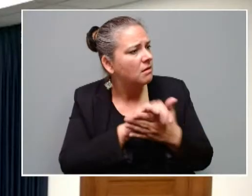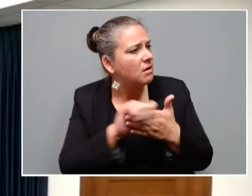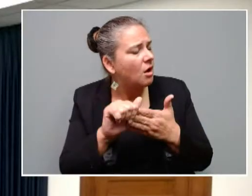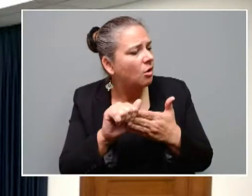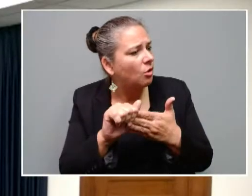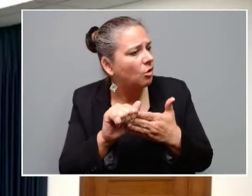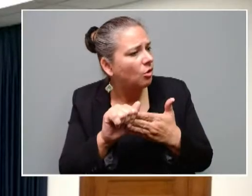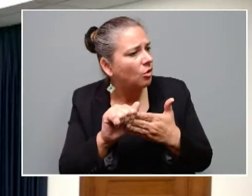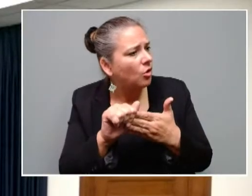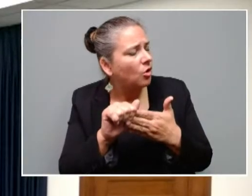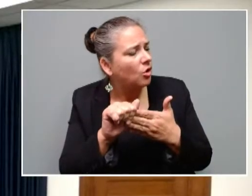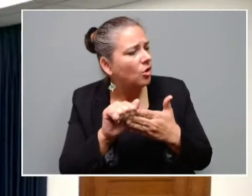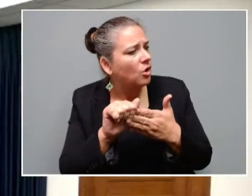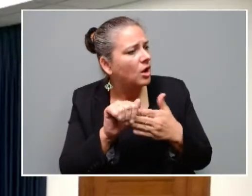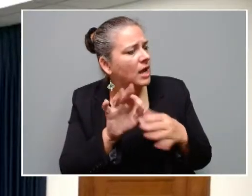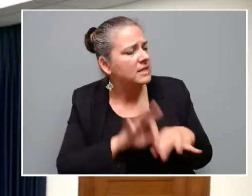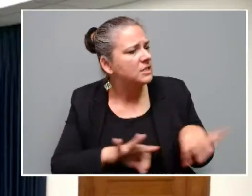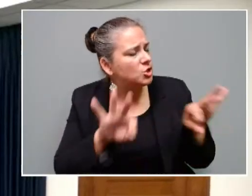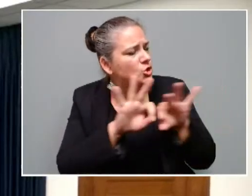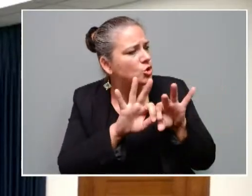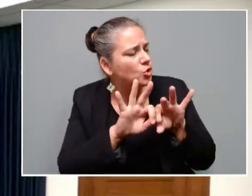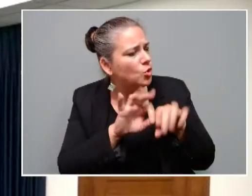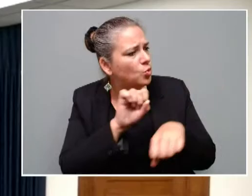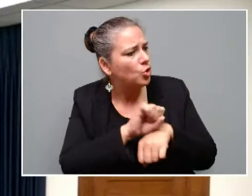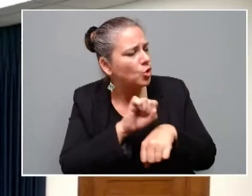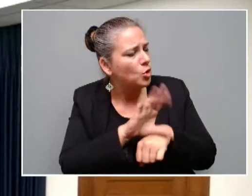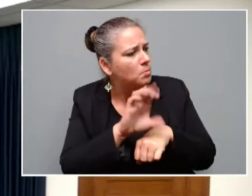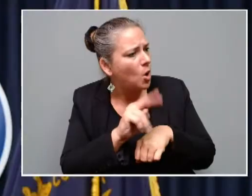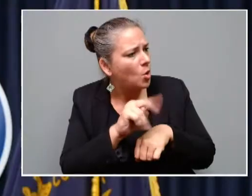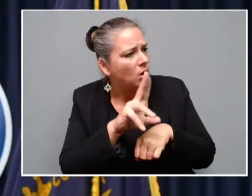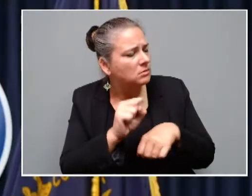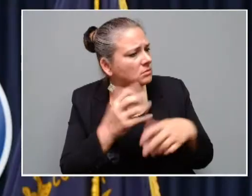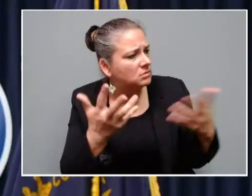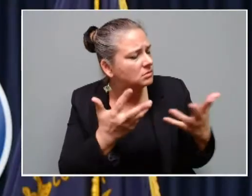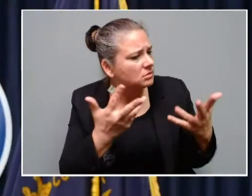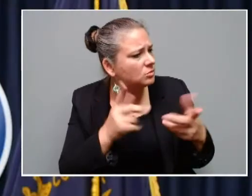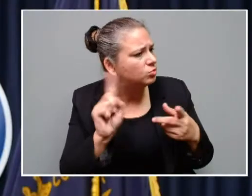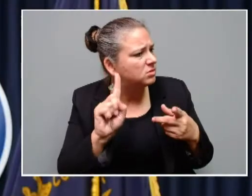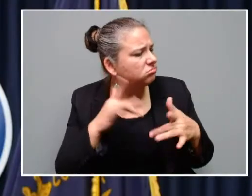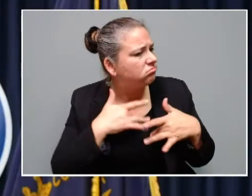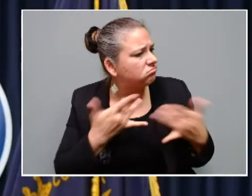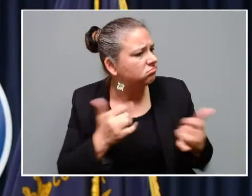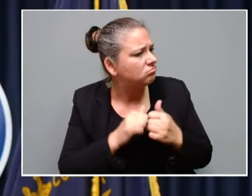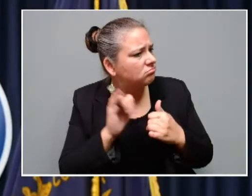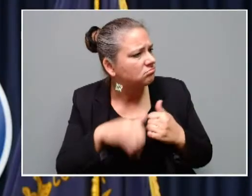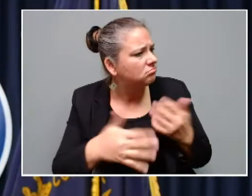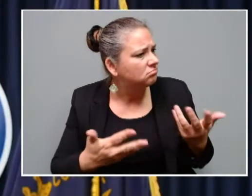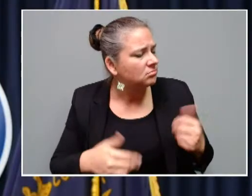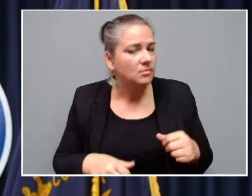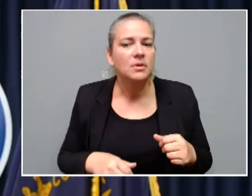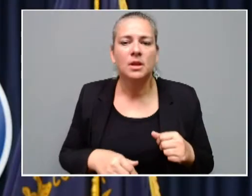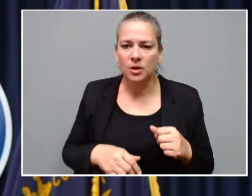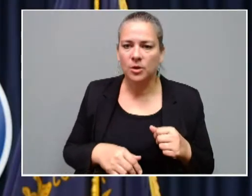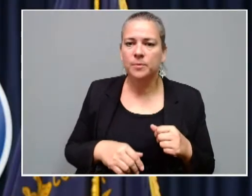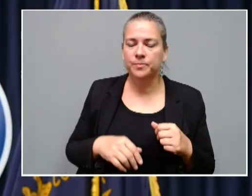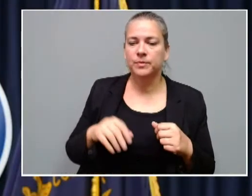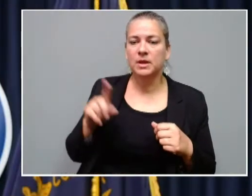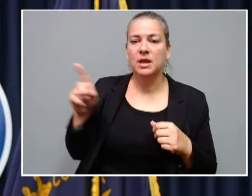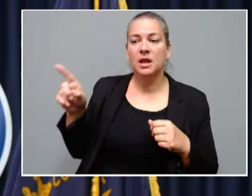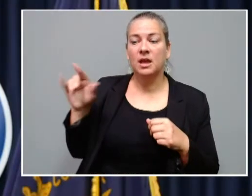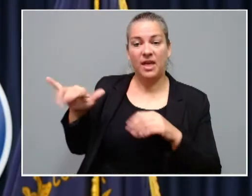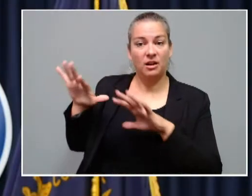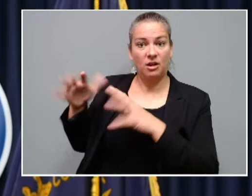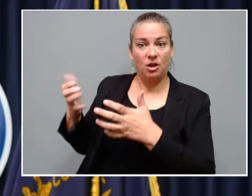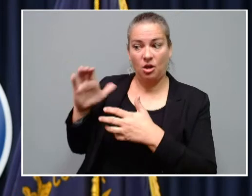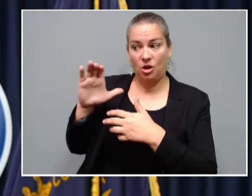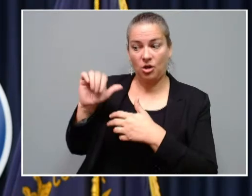on developing the work group. Any movement on getting that group together, or where that stands? The Minority Caucus has sent us the names